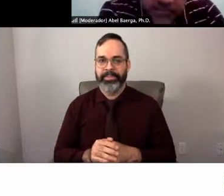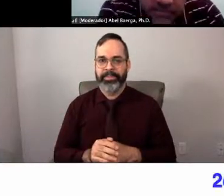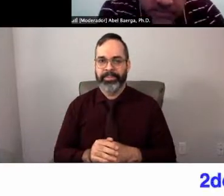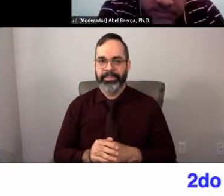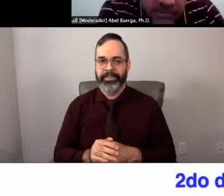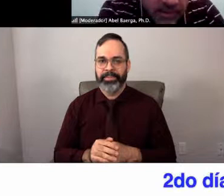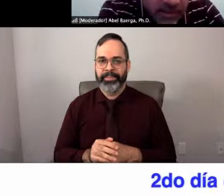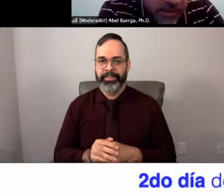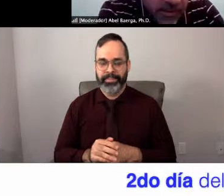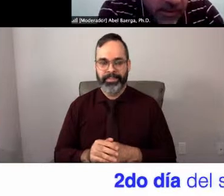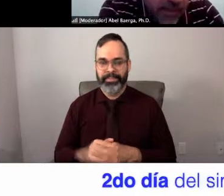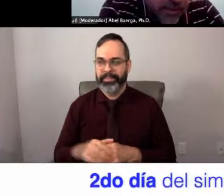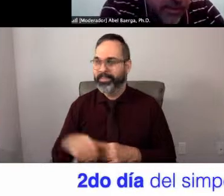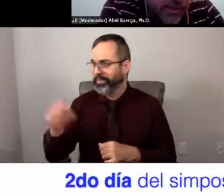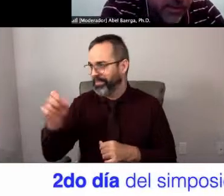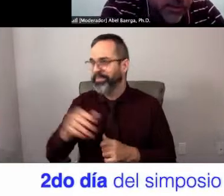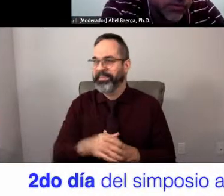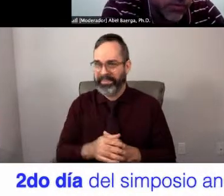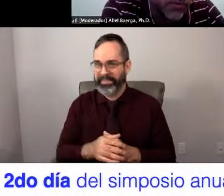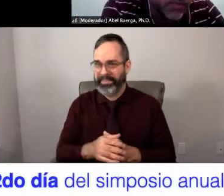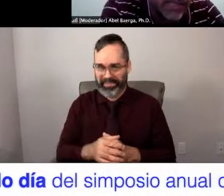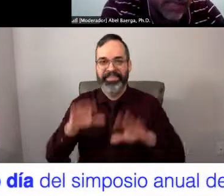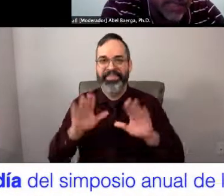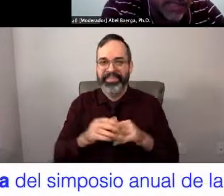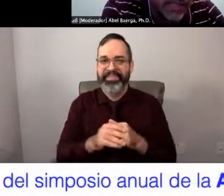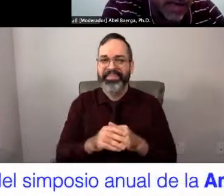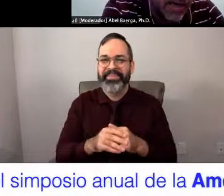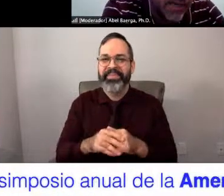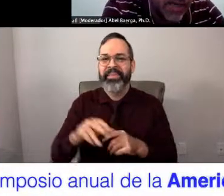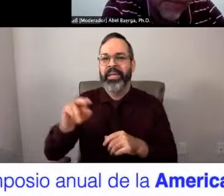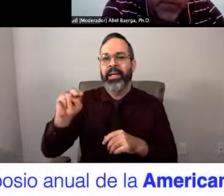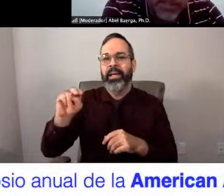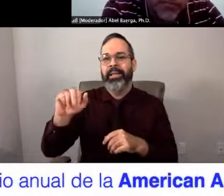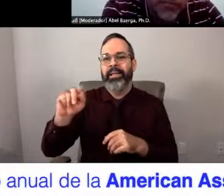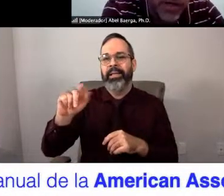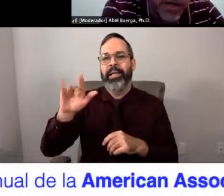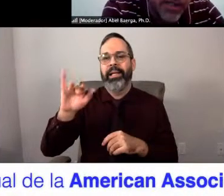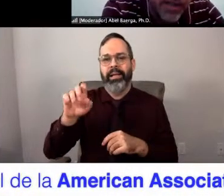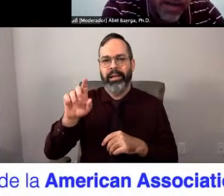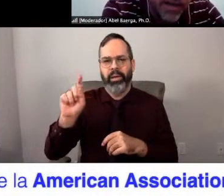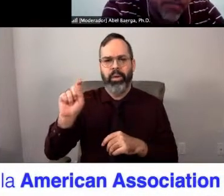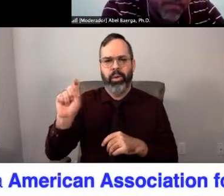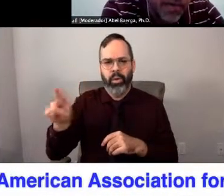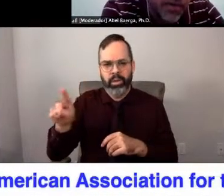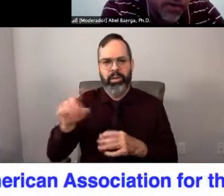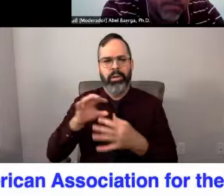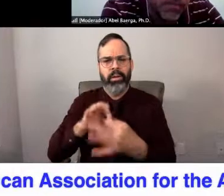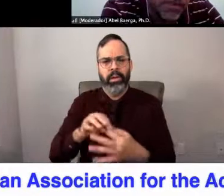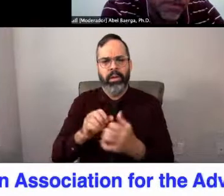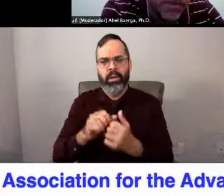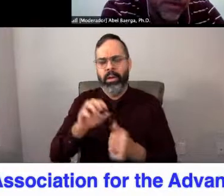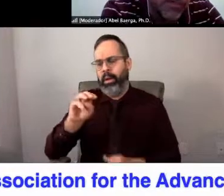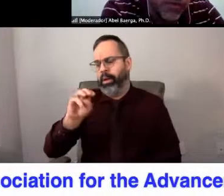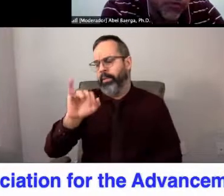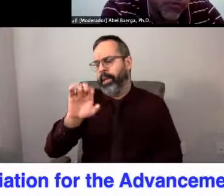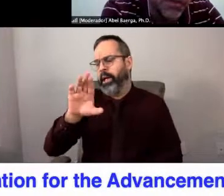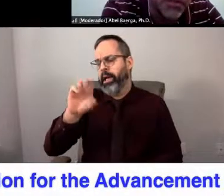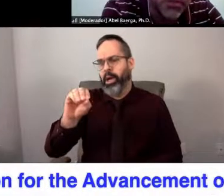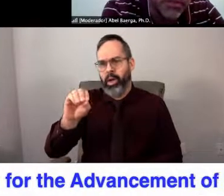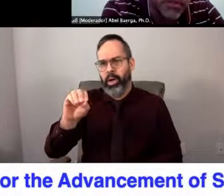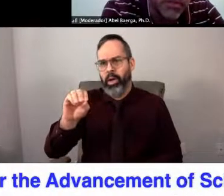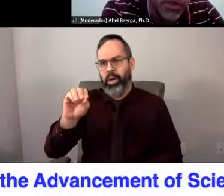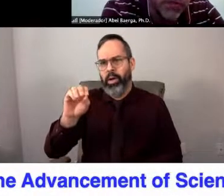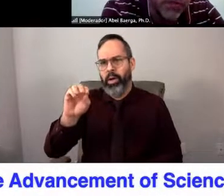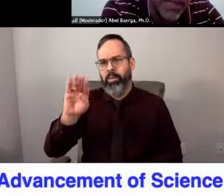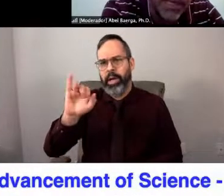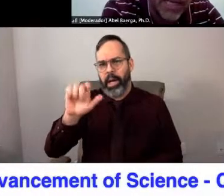Yes. Great. So Natalie, I have a question regarding the microbiome, microbial